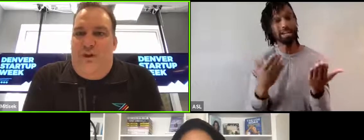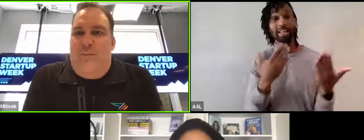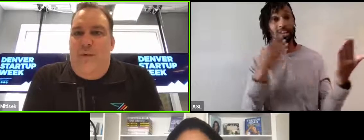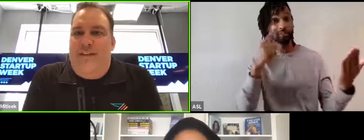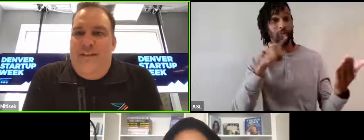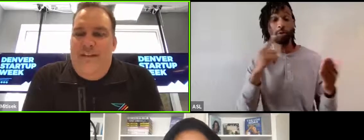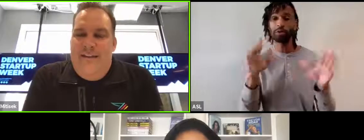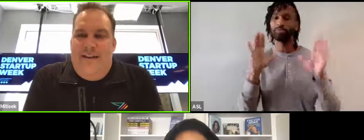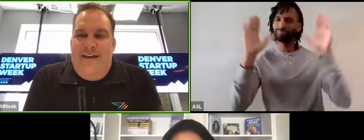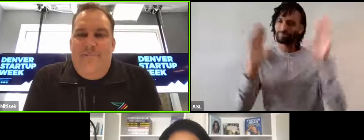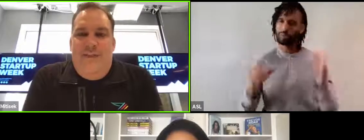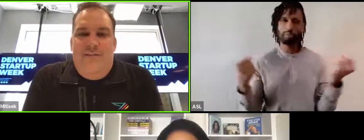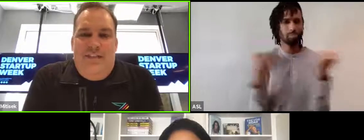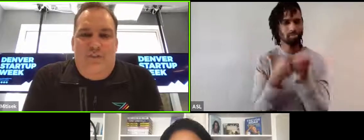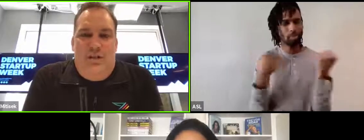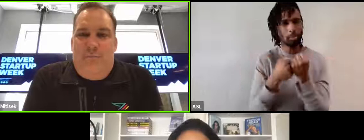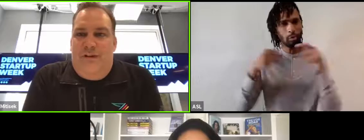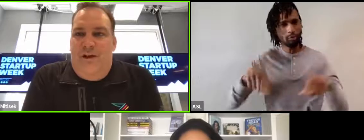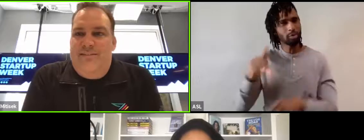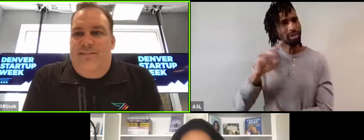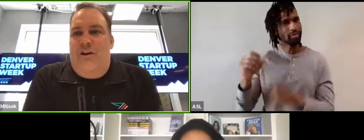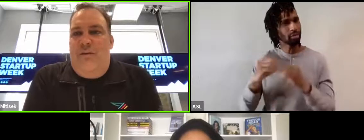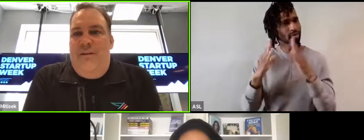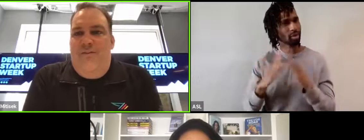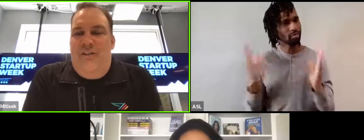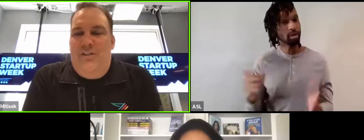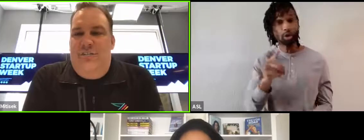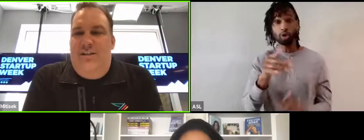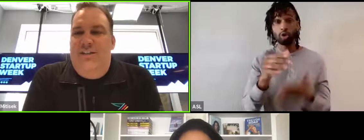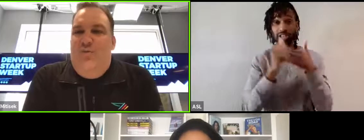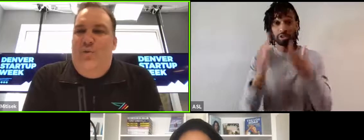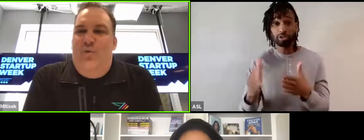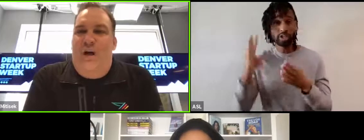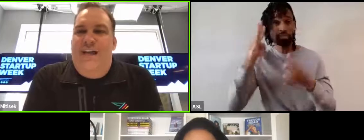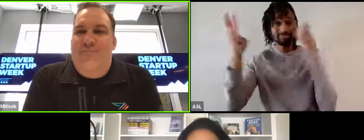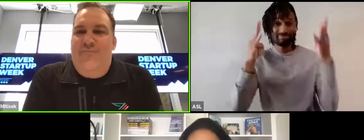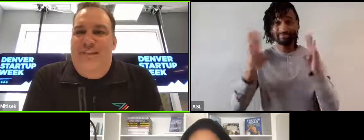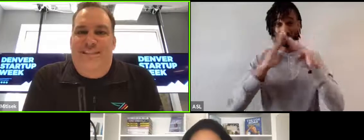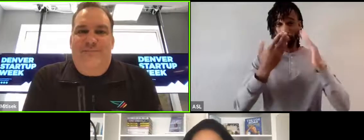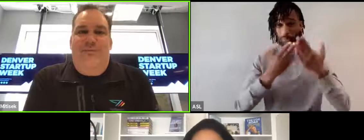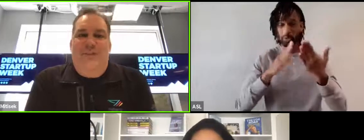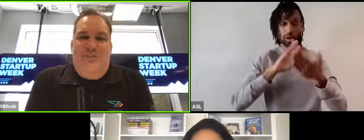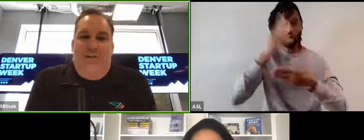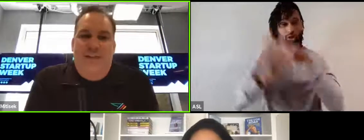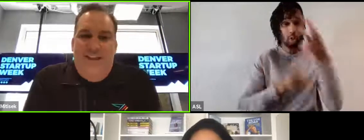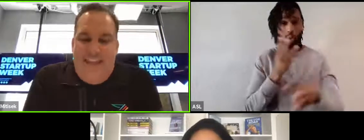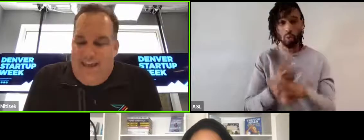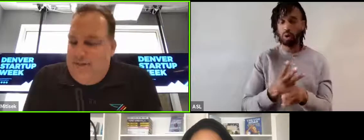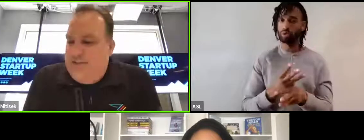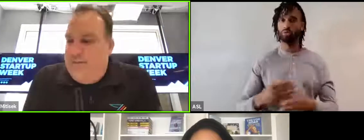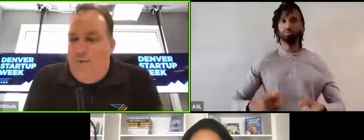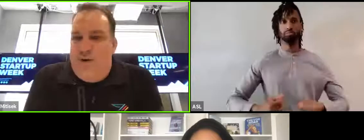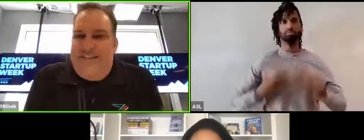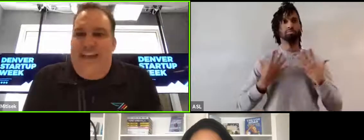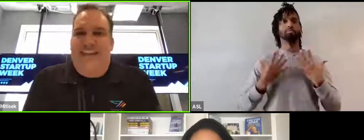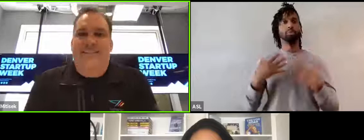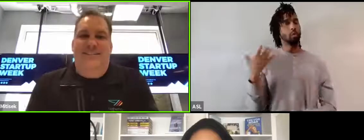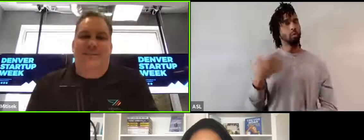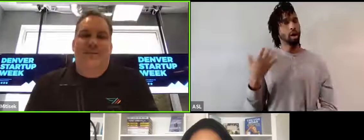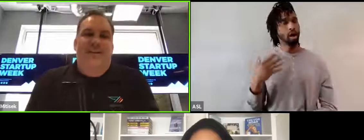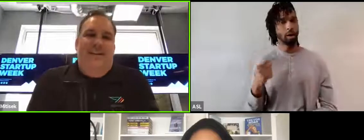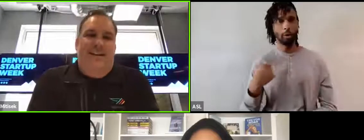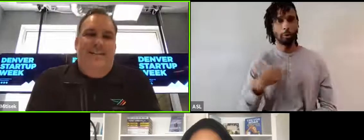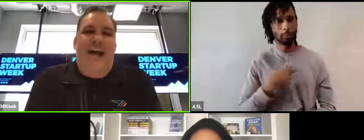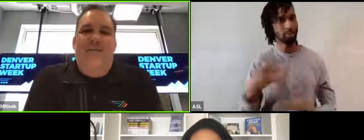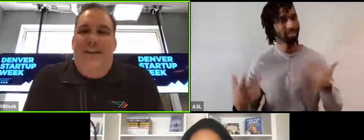of Denver Startup Week. Your leadership across the startup and innovation communities worldwide is inspirational. And we couldn't be more excited